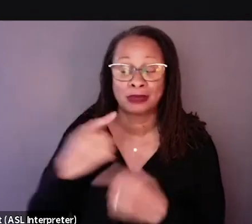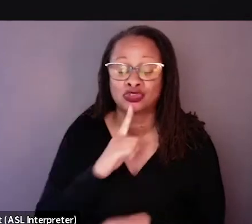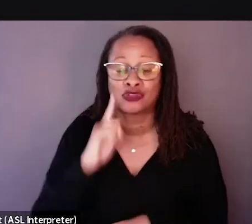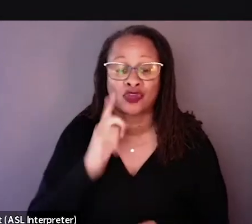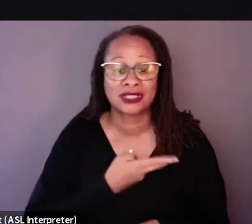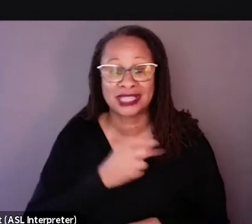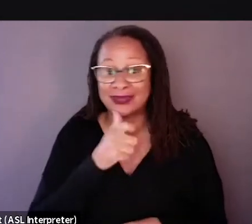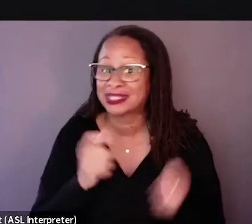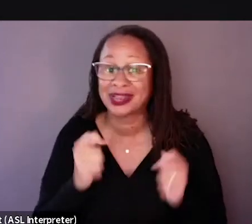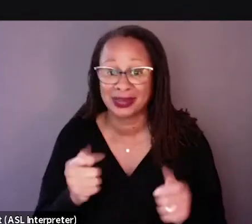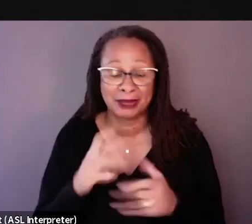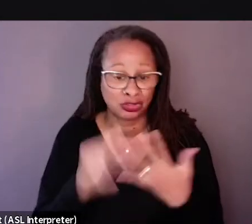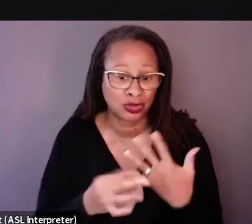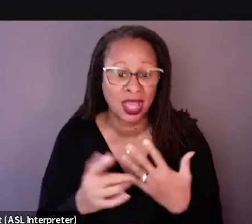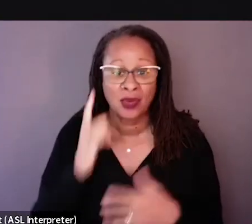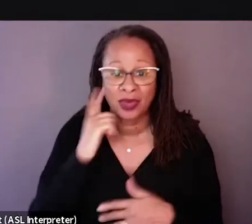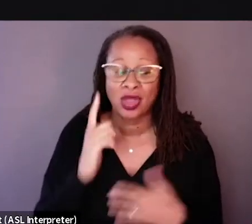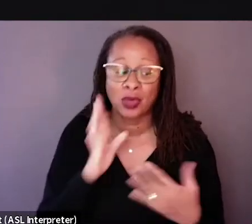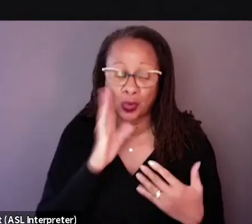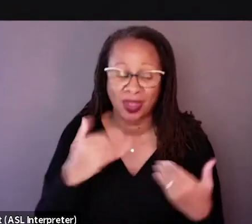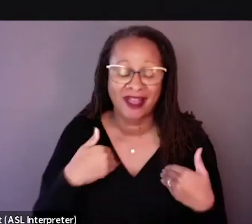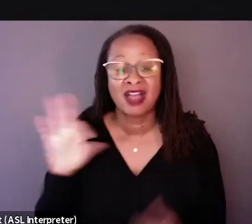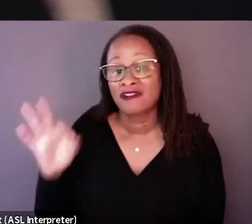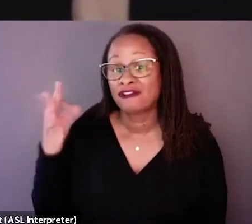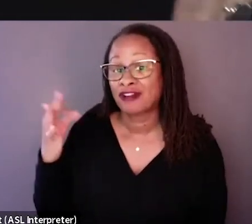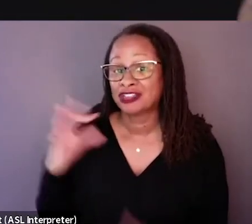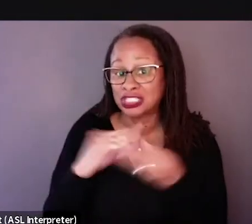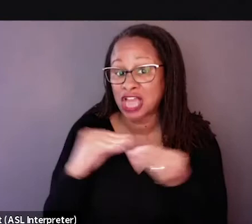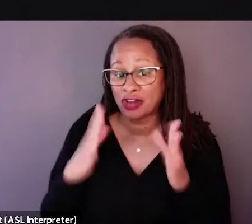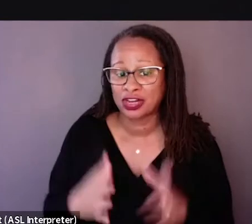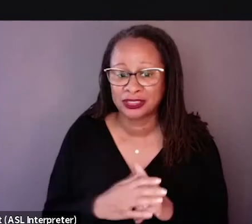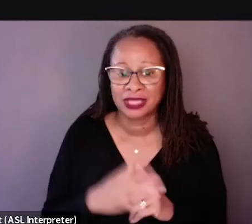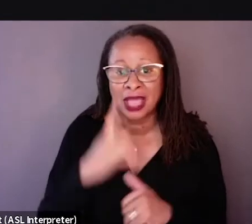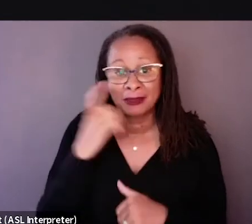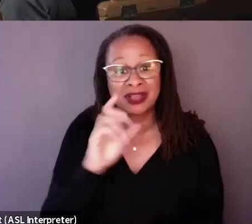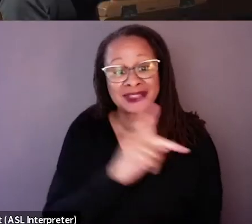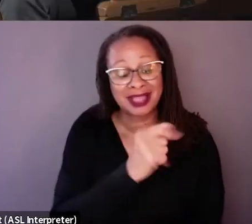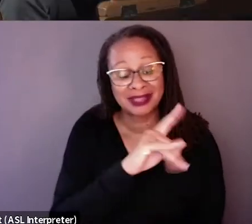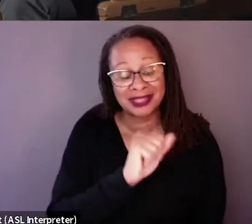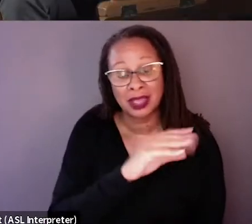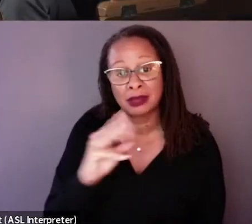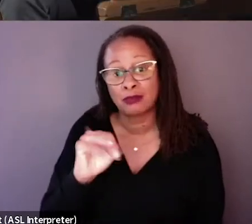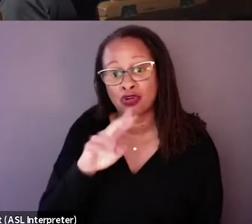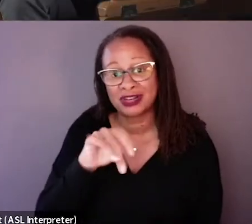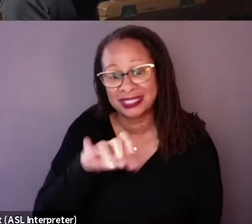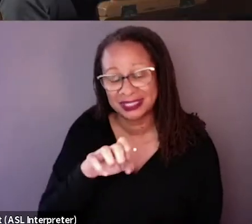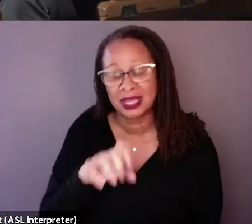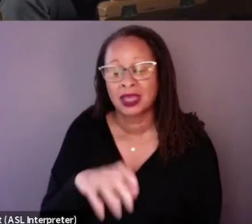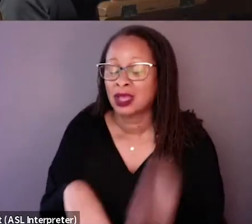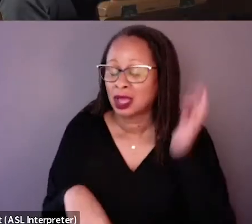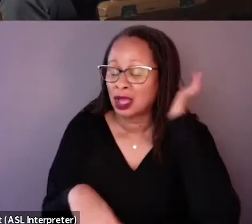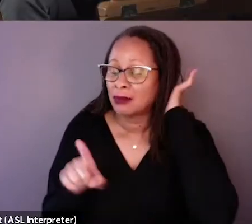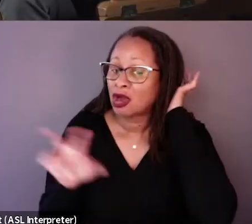an immediate choice. We actually thought we would have a French narrator for a while, seeing as Katia and Maurice were French. But during a brainstorming session, her name came up